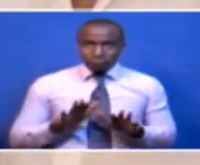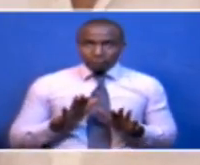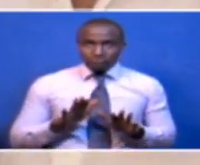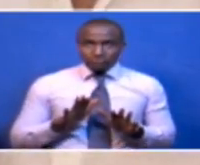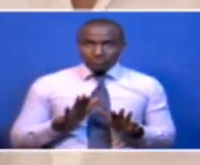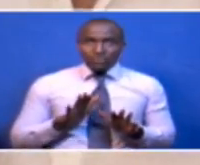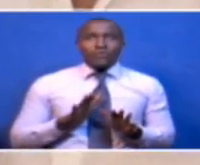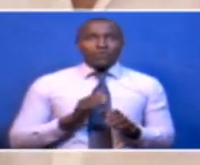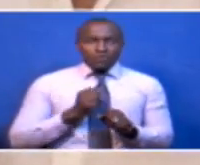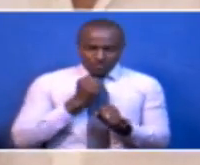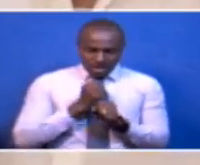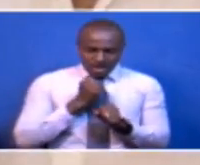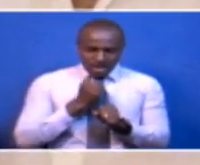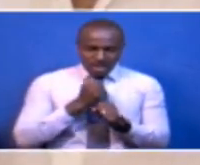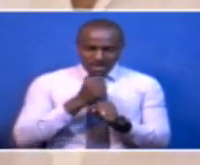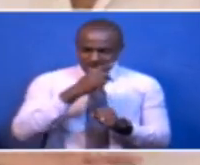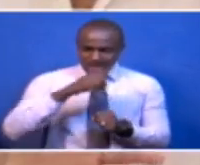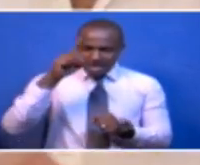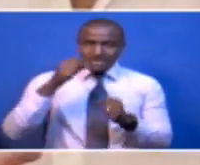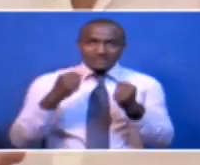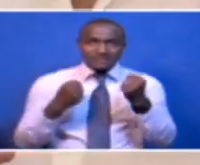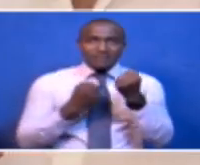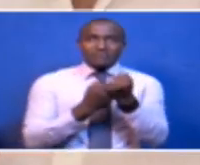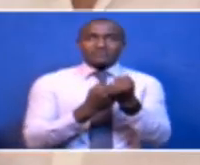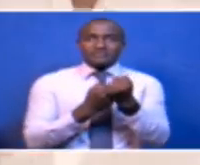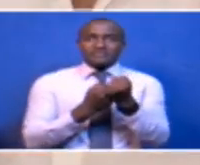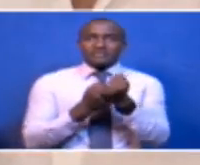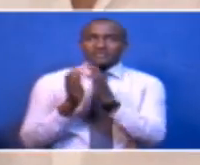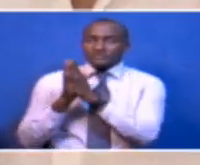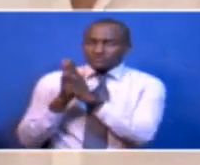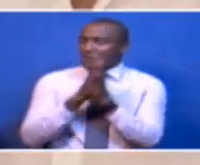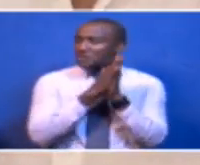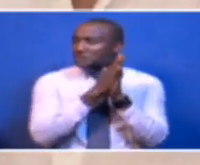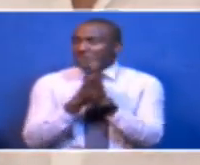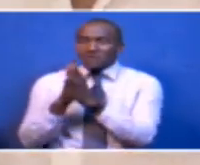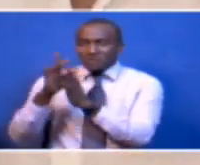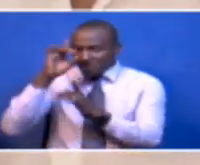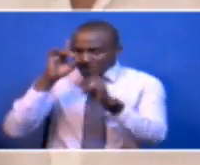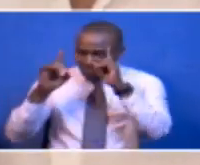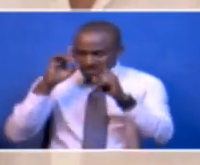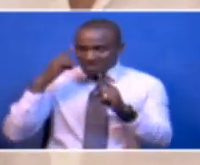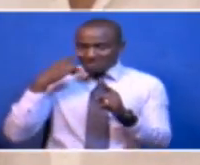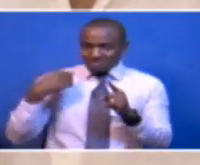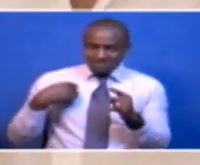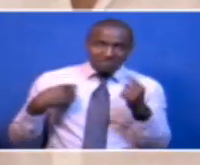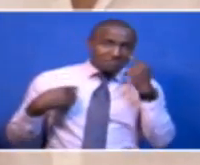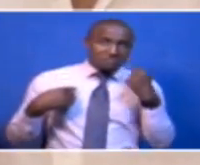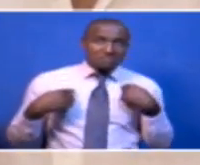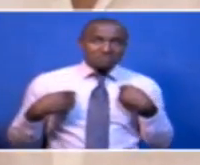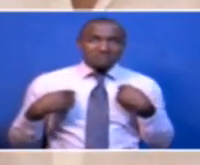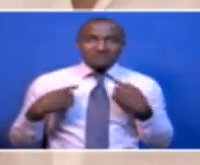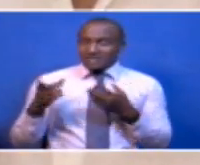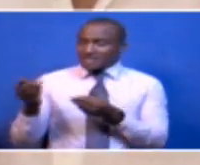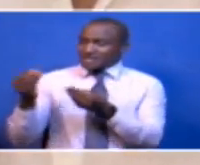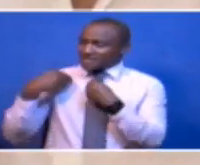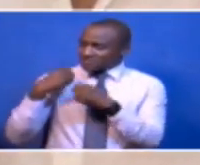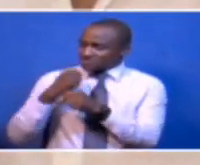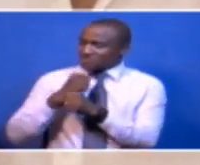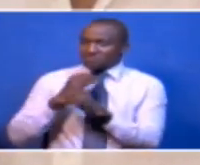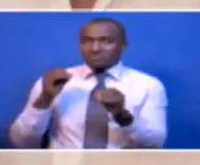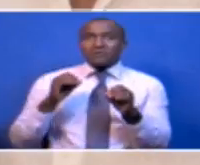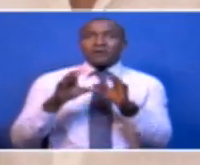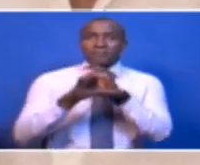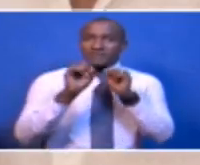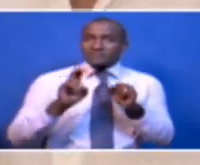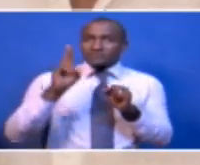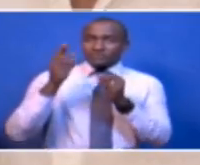stand what is right. This side showed of nobody has appointed me. It's only Uhuru Kenyatta who has appointed